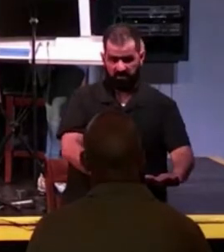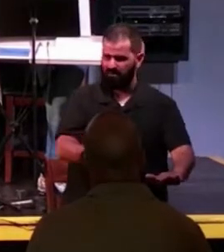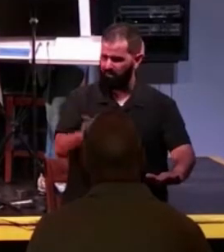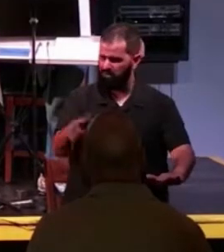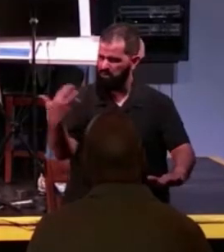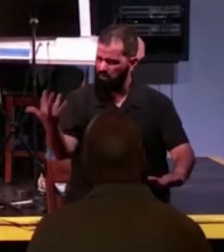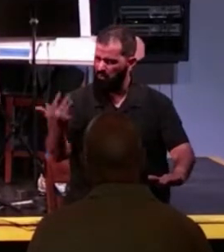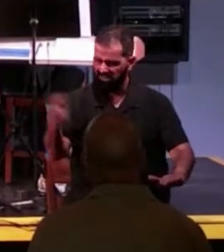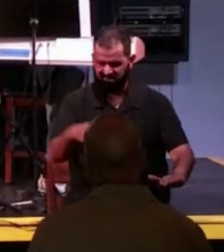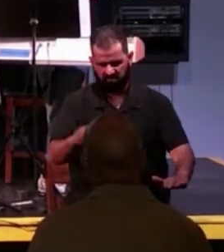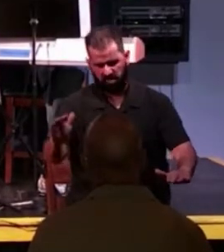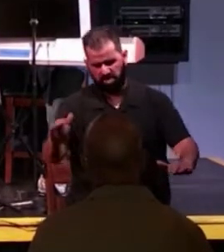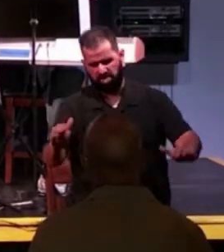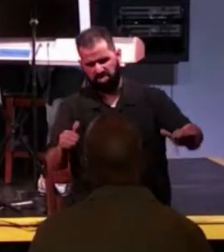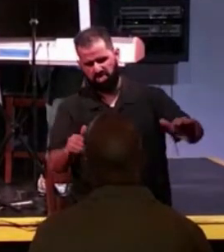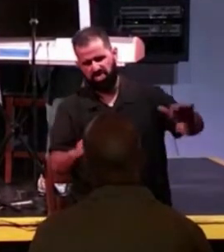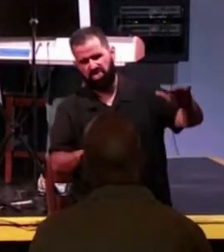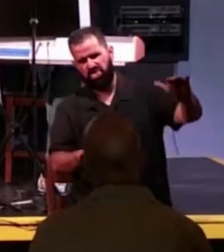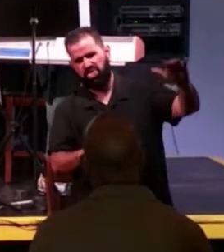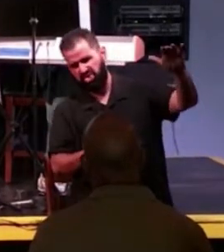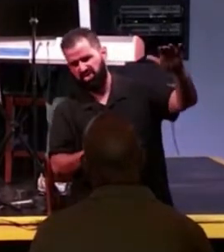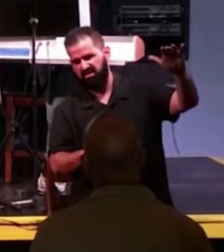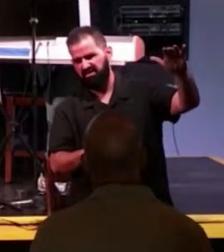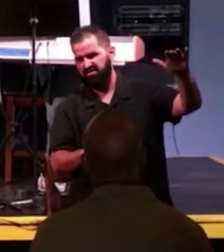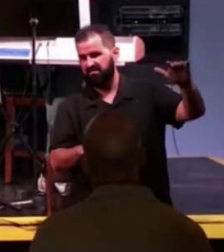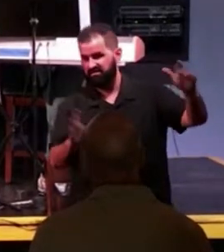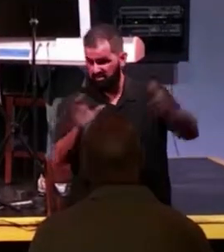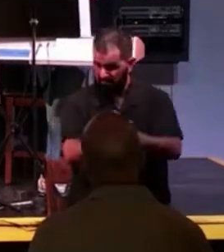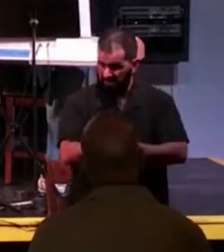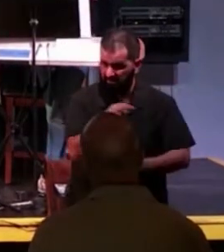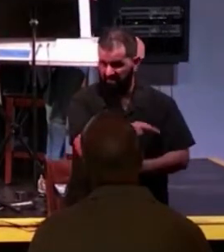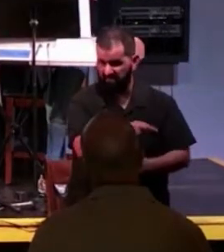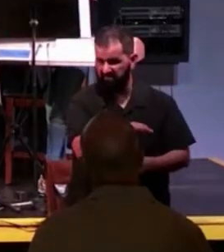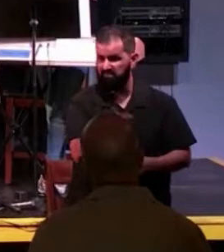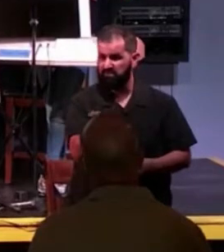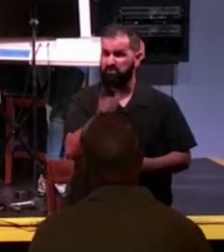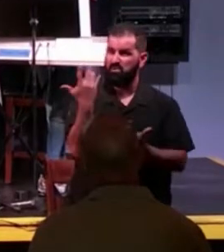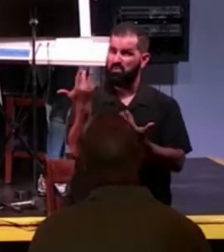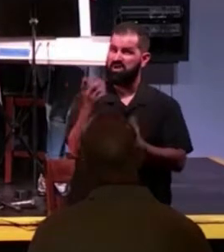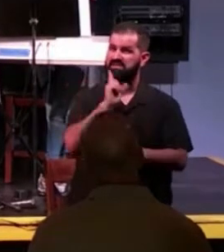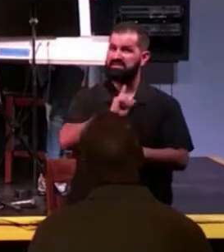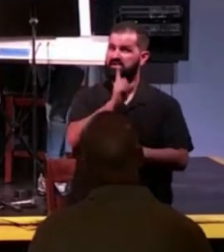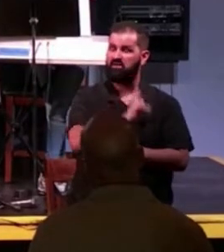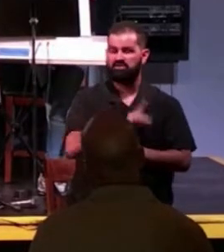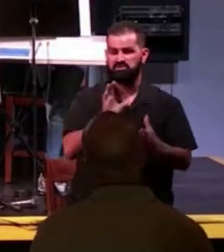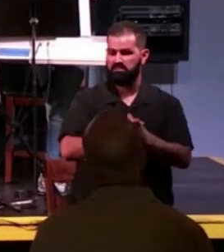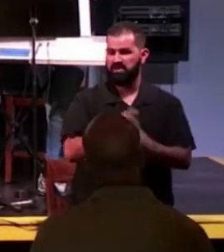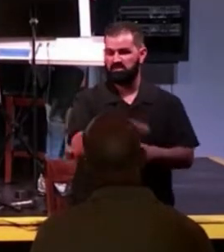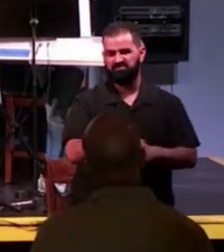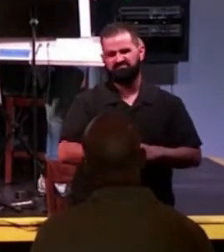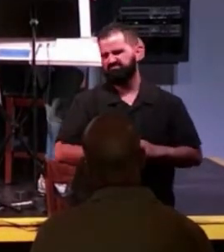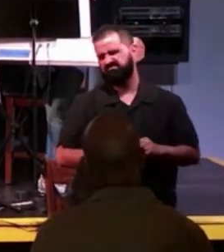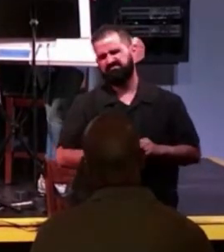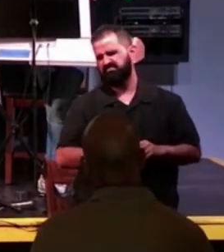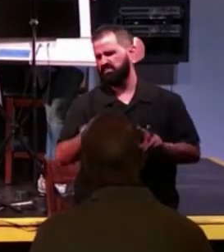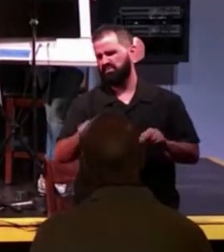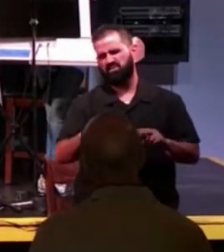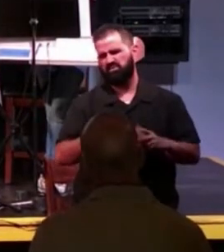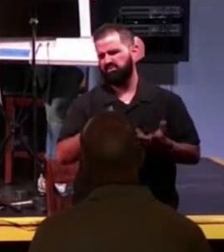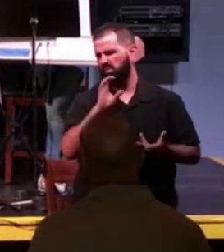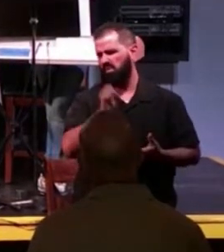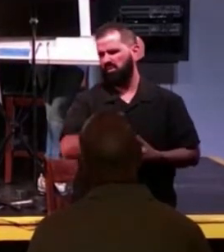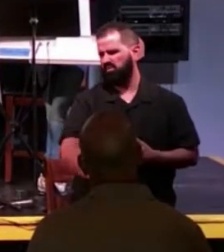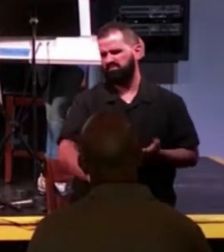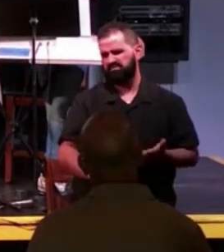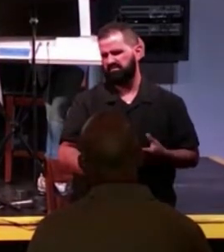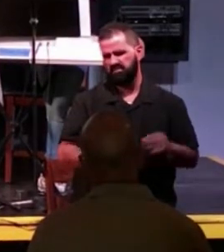you wait till they grow up? Would you remain unmarried to them? Now, no, my daughters, it's